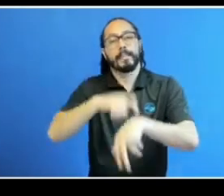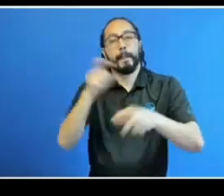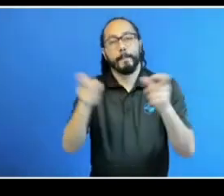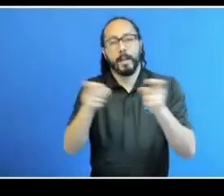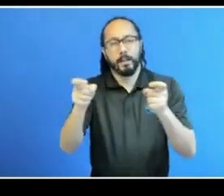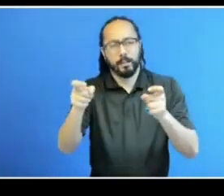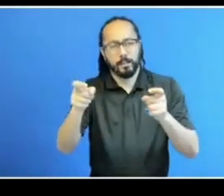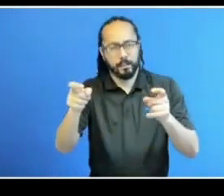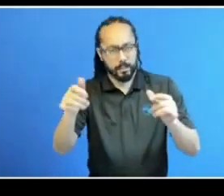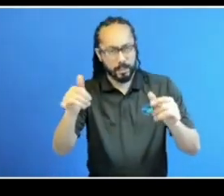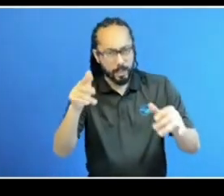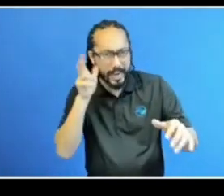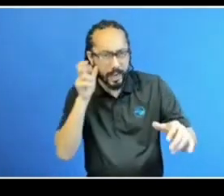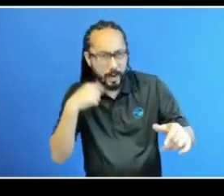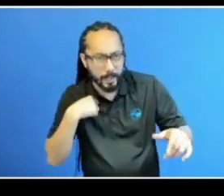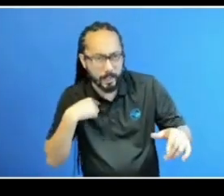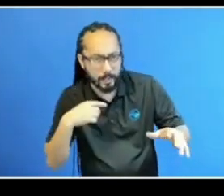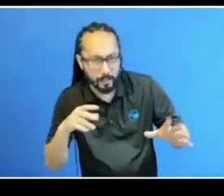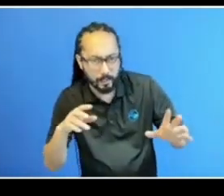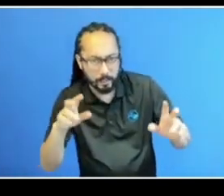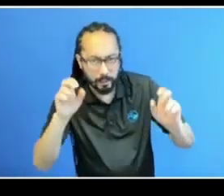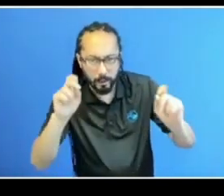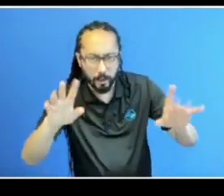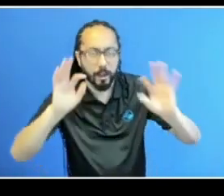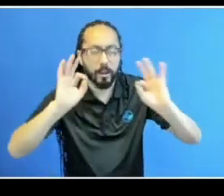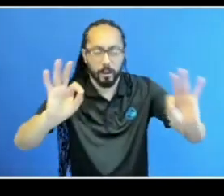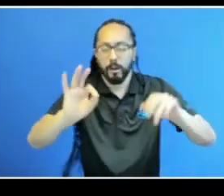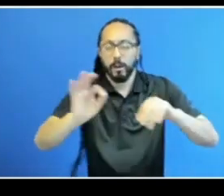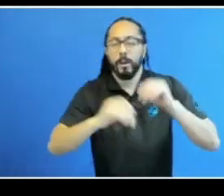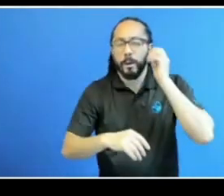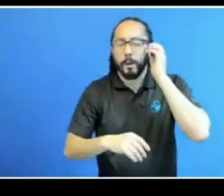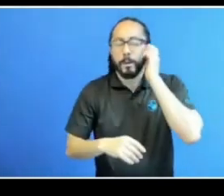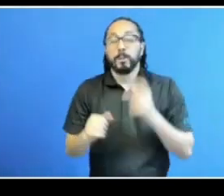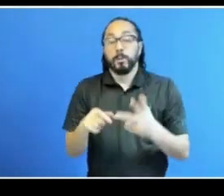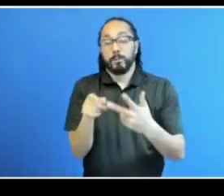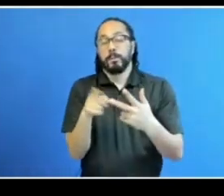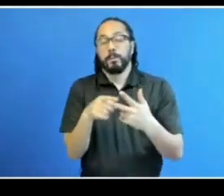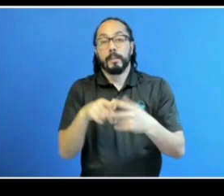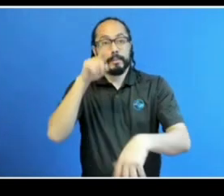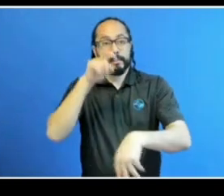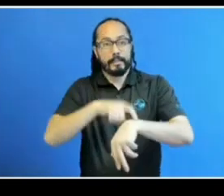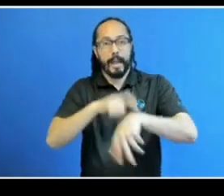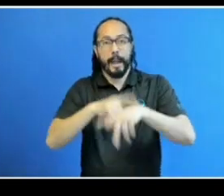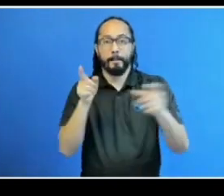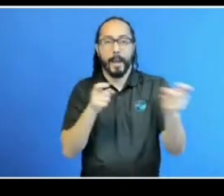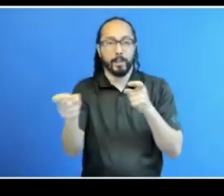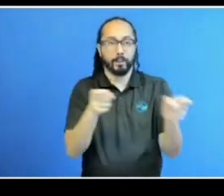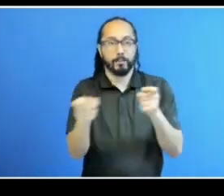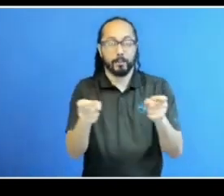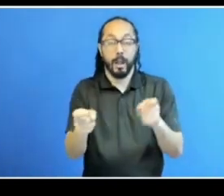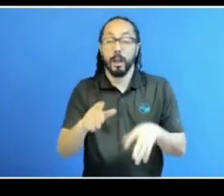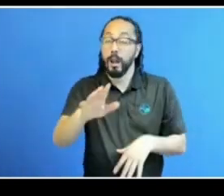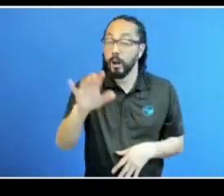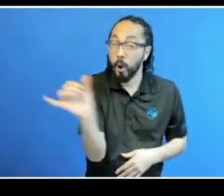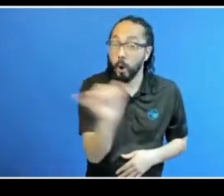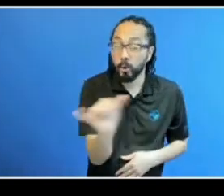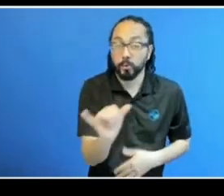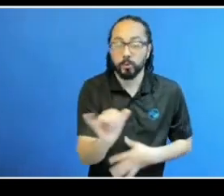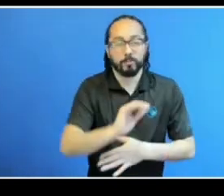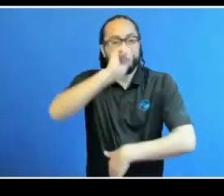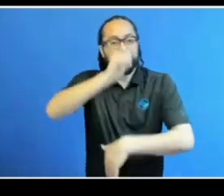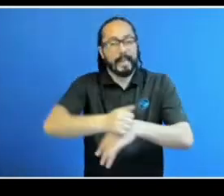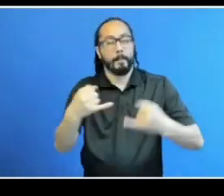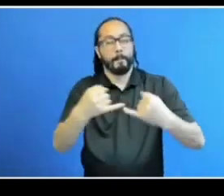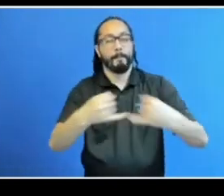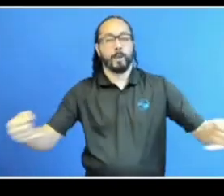right? That just fell out. Yeah, okay. Time management, setting boundaries is another big one, because I've